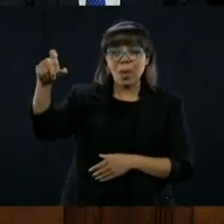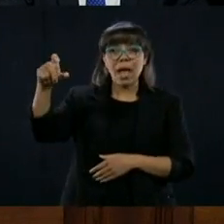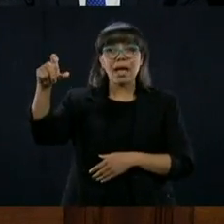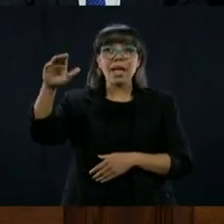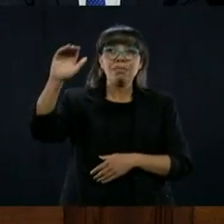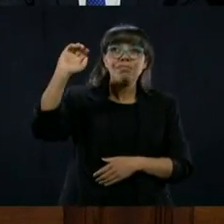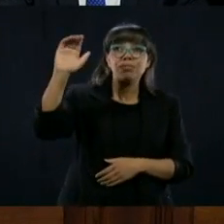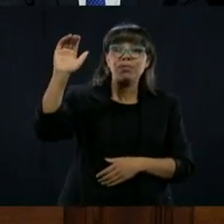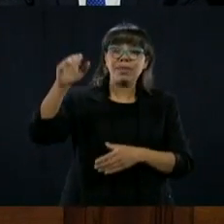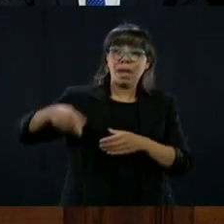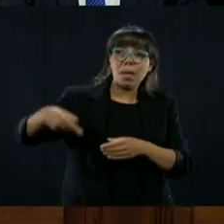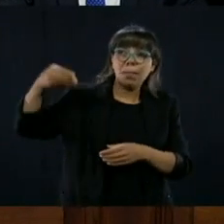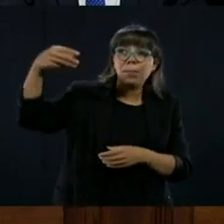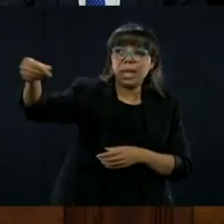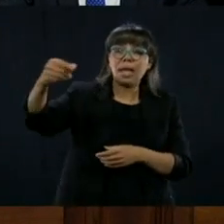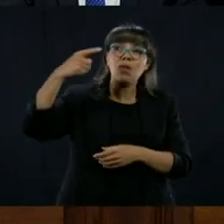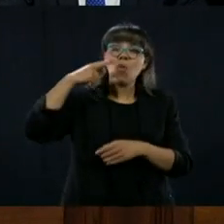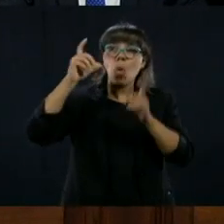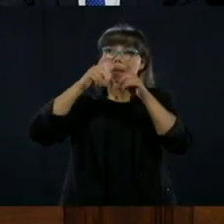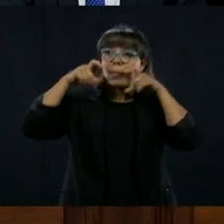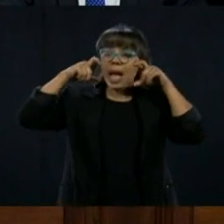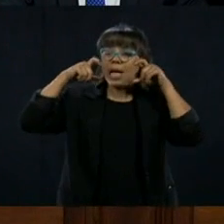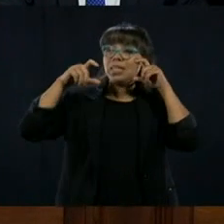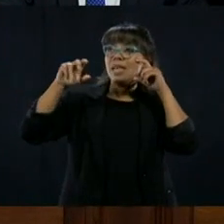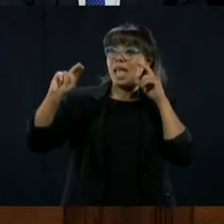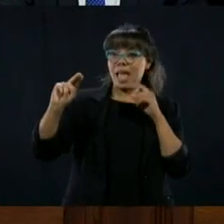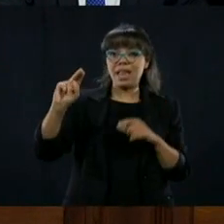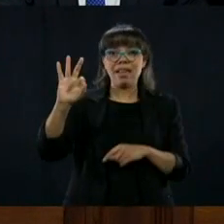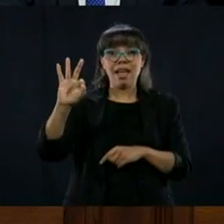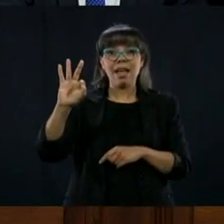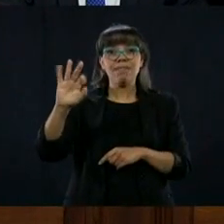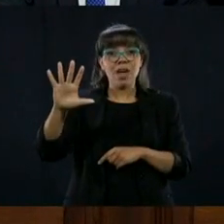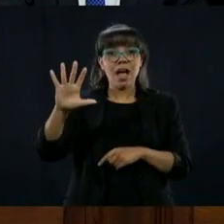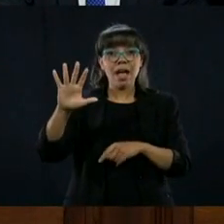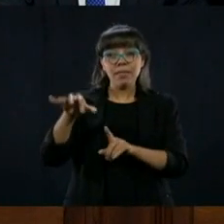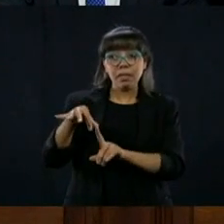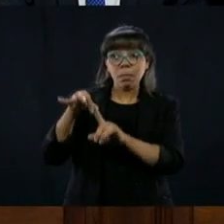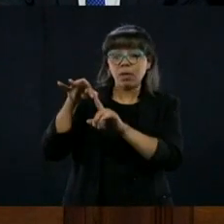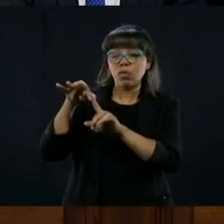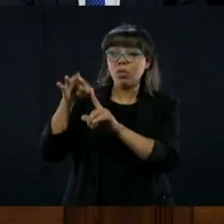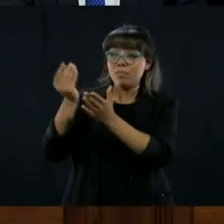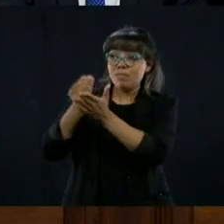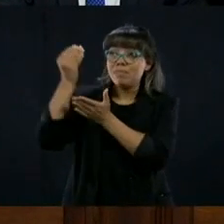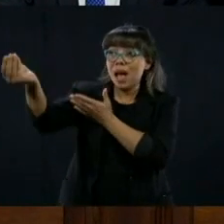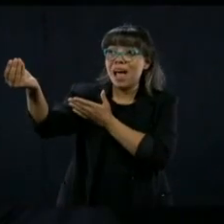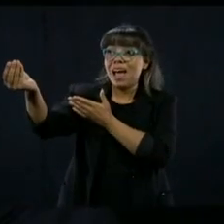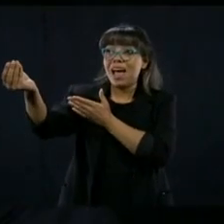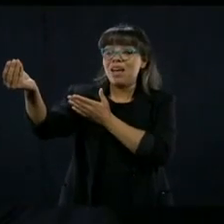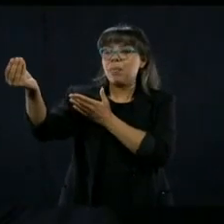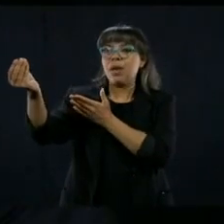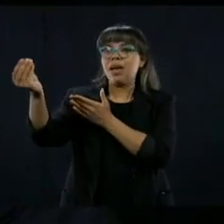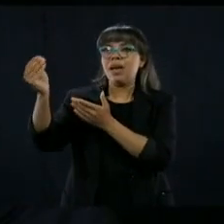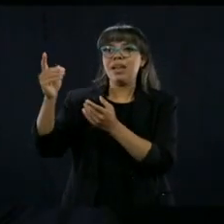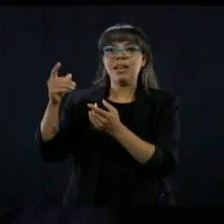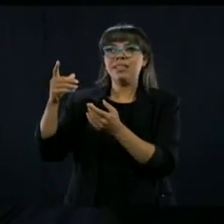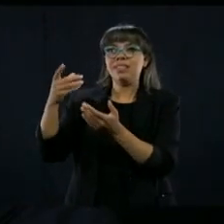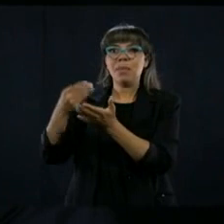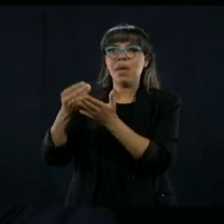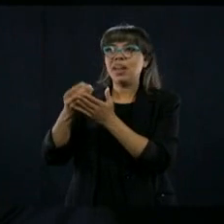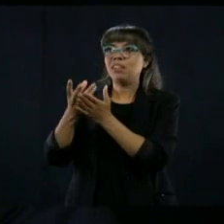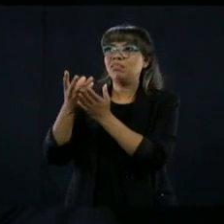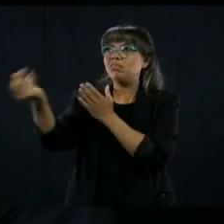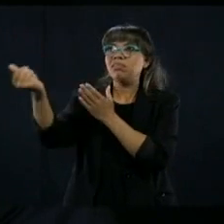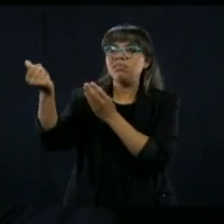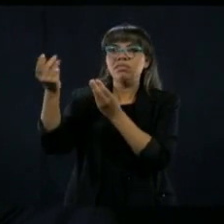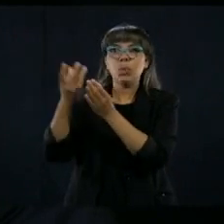delivered, what safeguards are in place to prevent fraud like this kind of purchases,